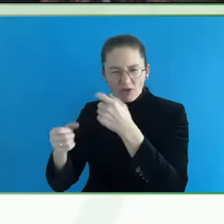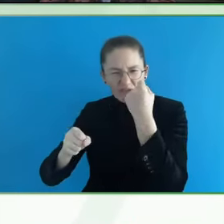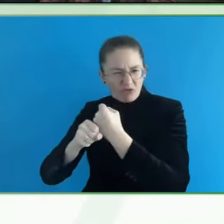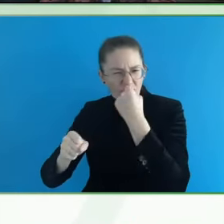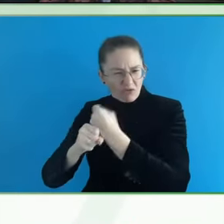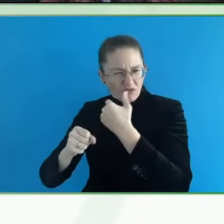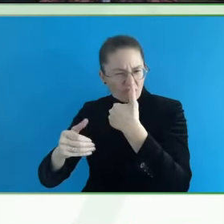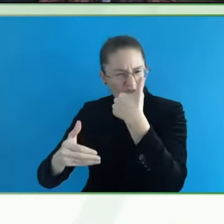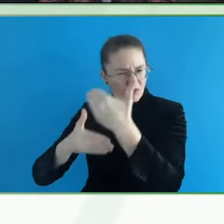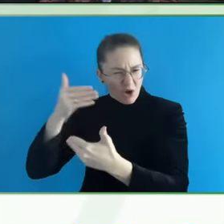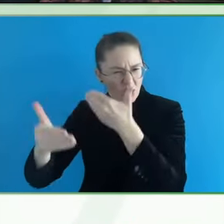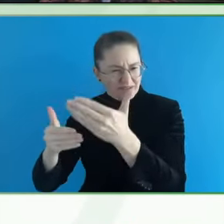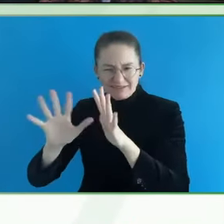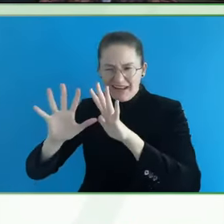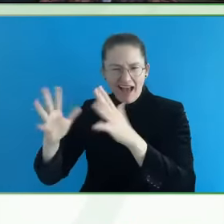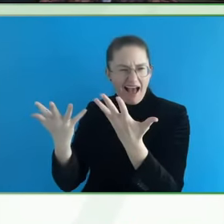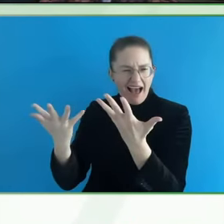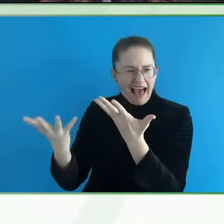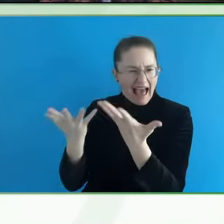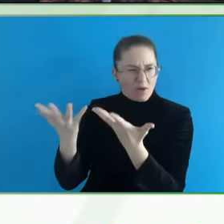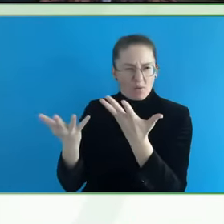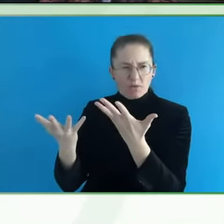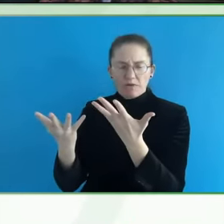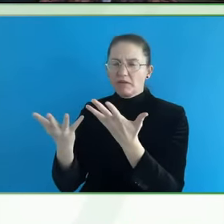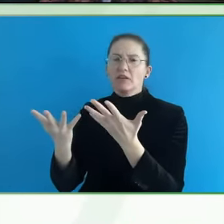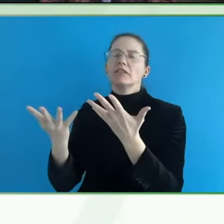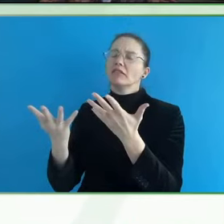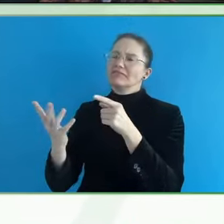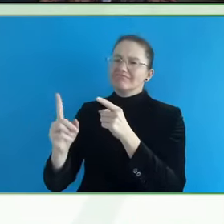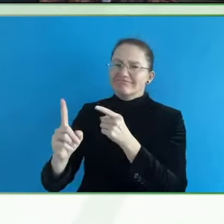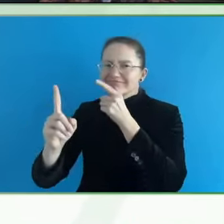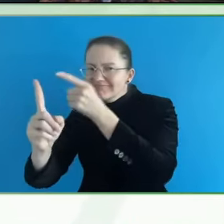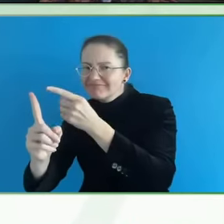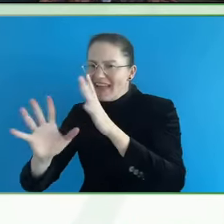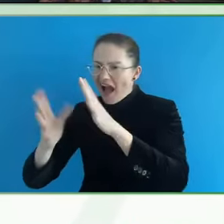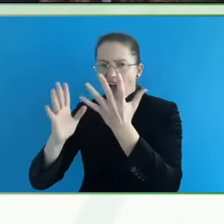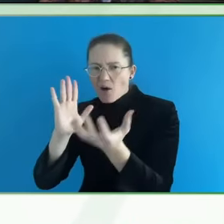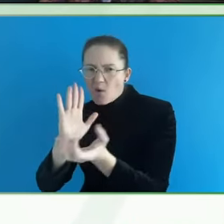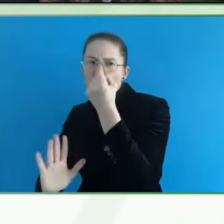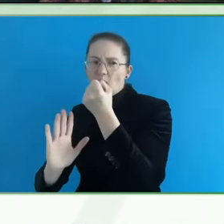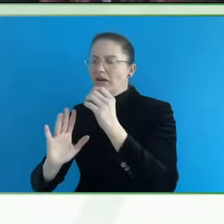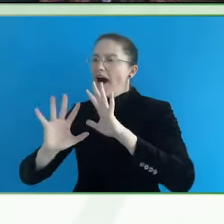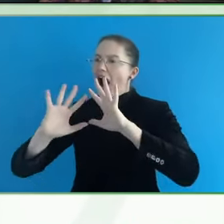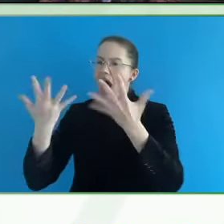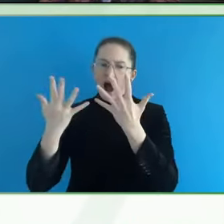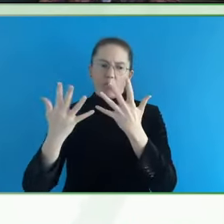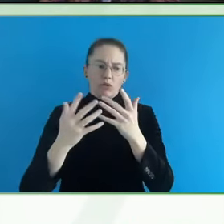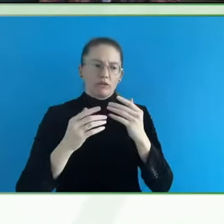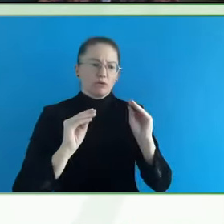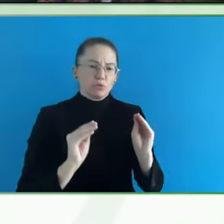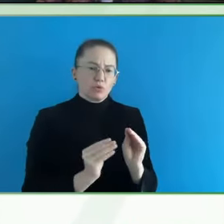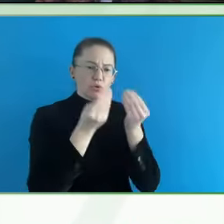used to encourage the use of the new IEP templates?